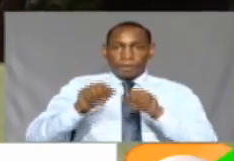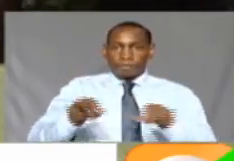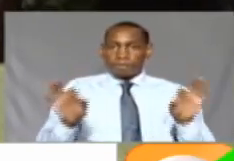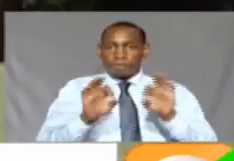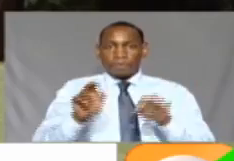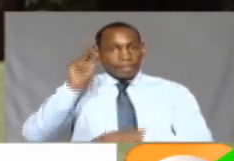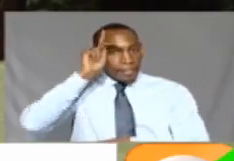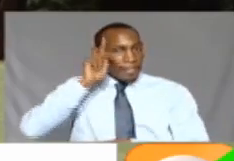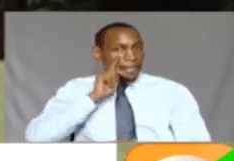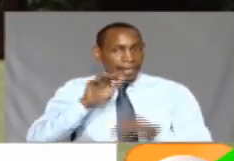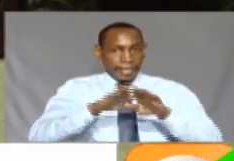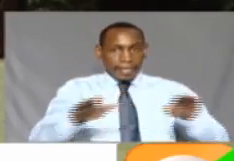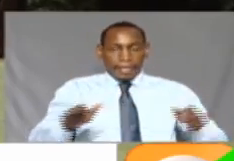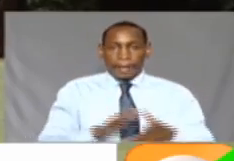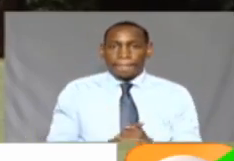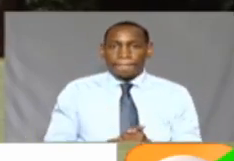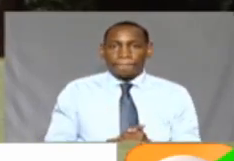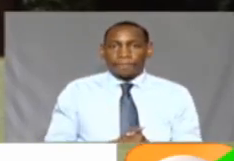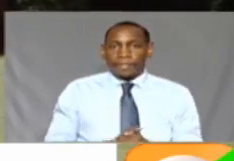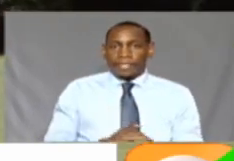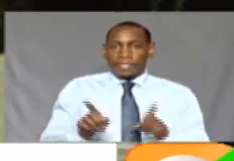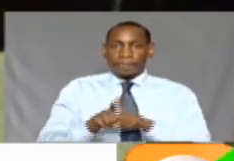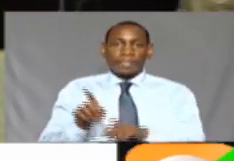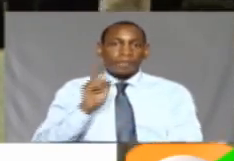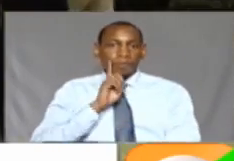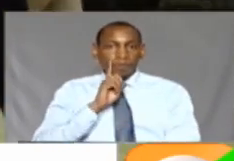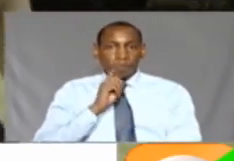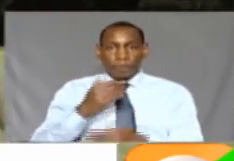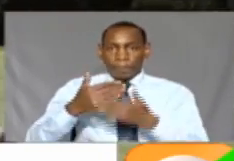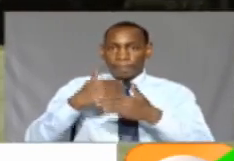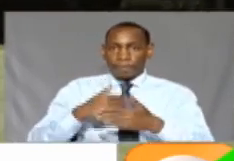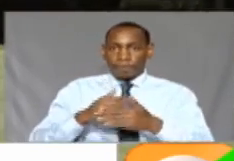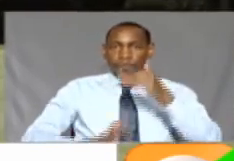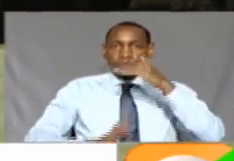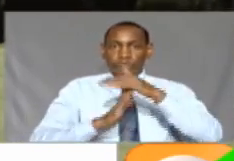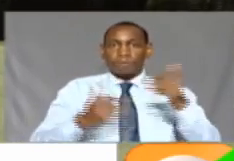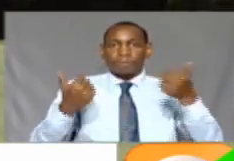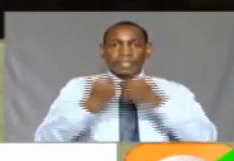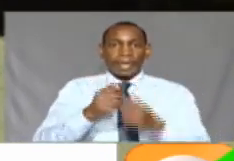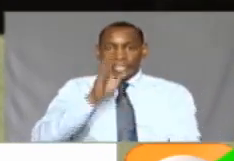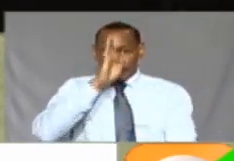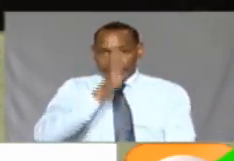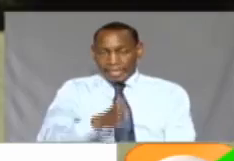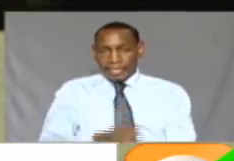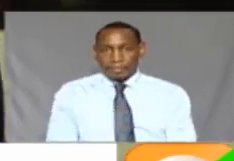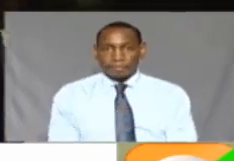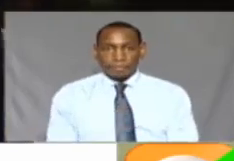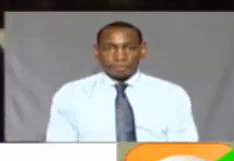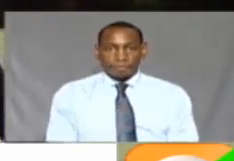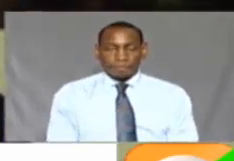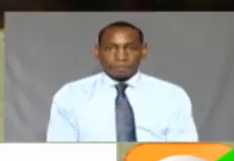Karen Country Club. The program tomorrow will precede the main event on Sunday.